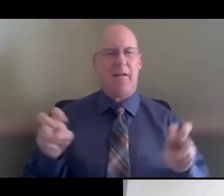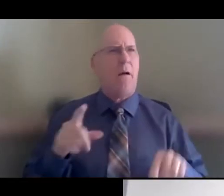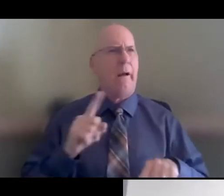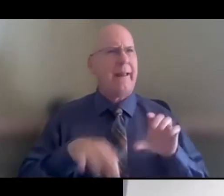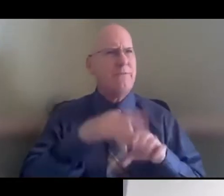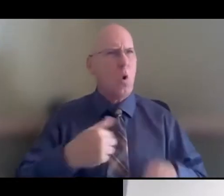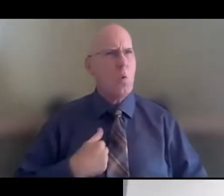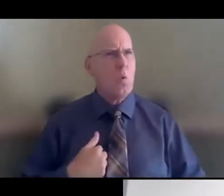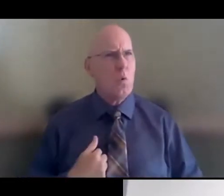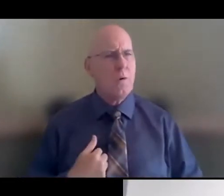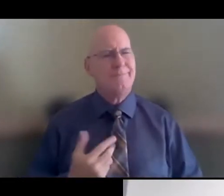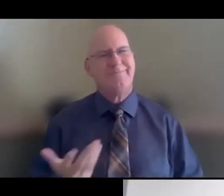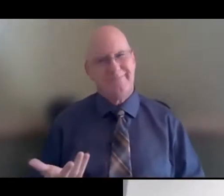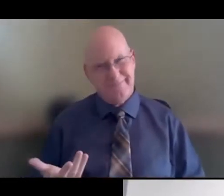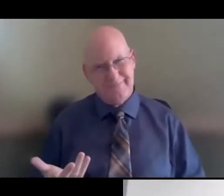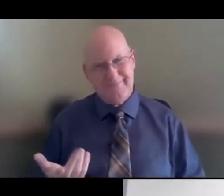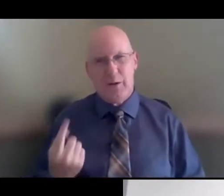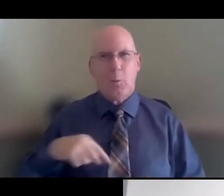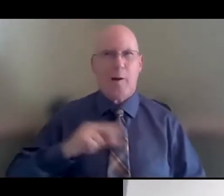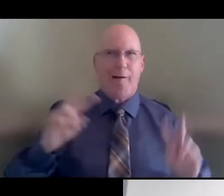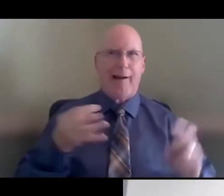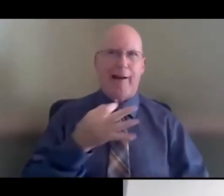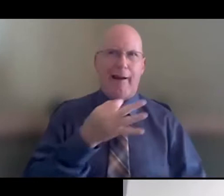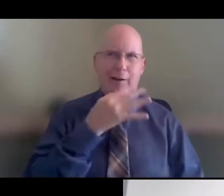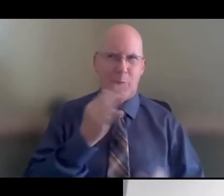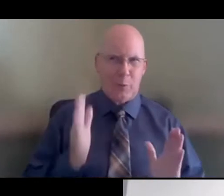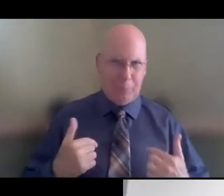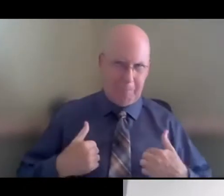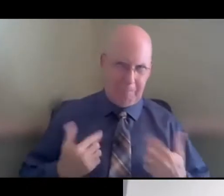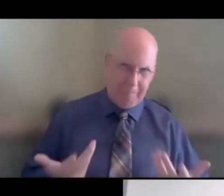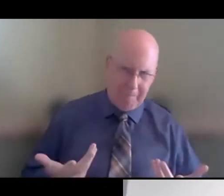Well, we are the experts.